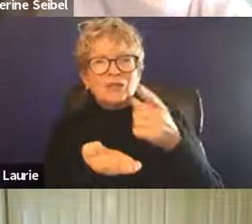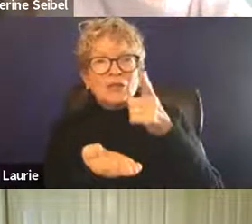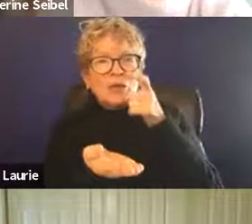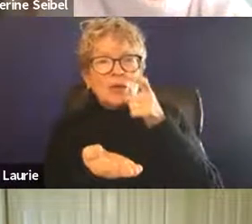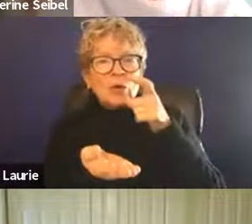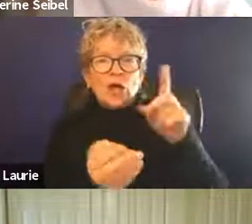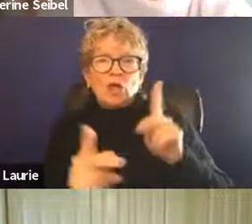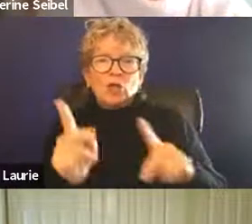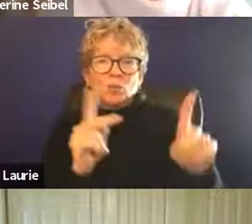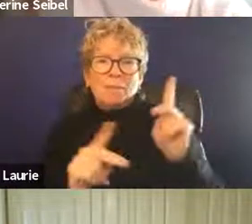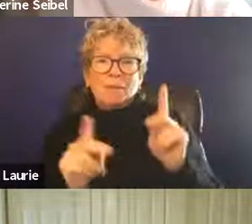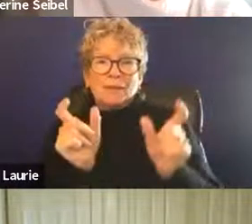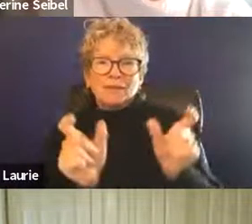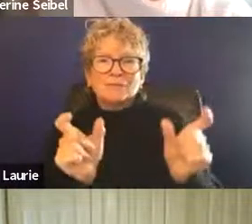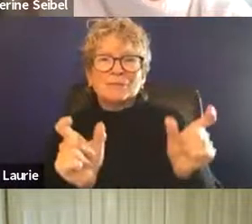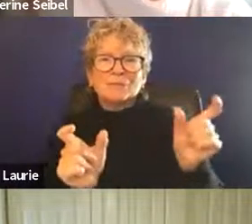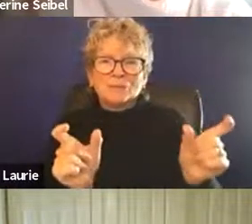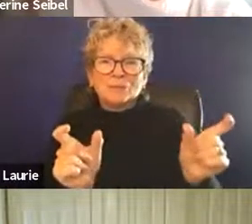Thanks.